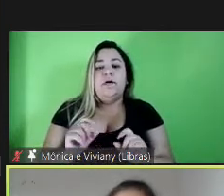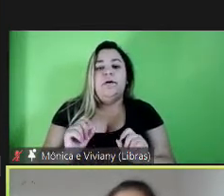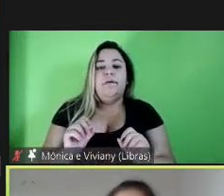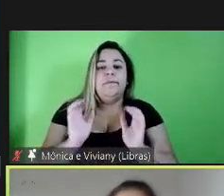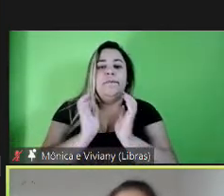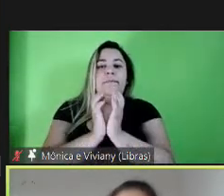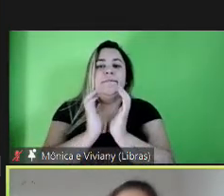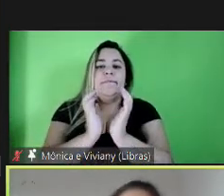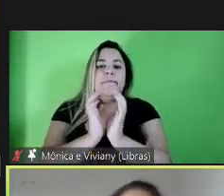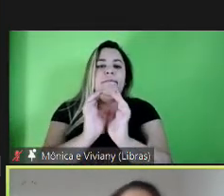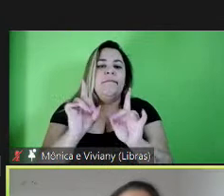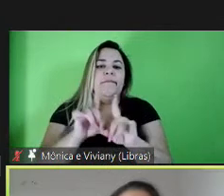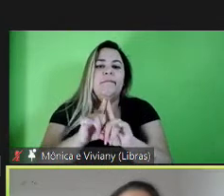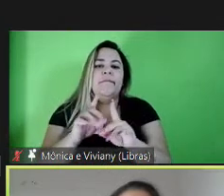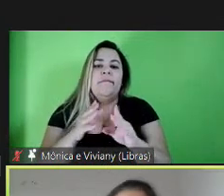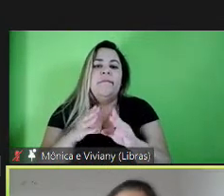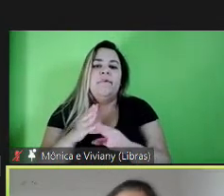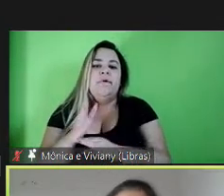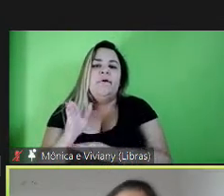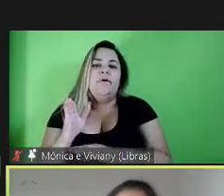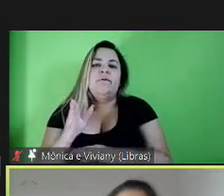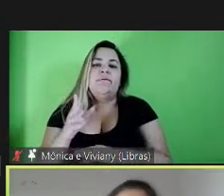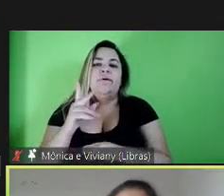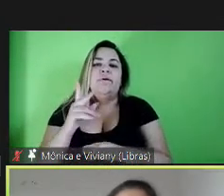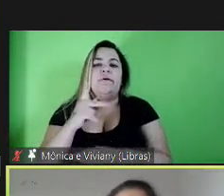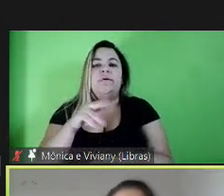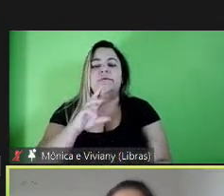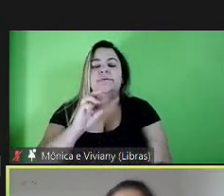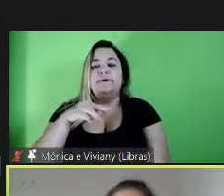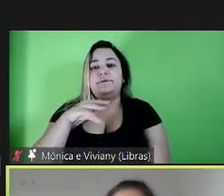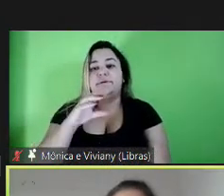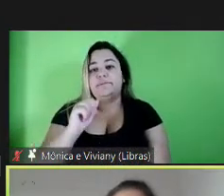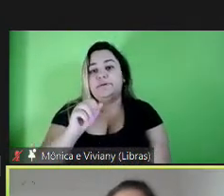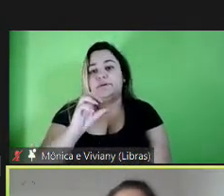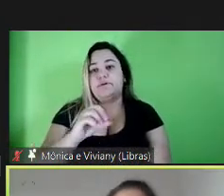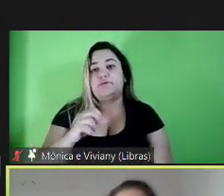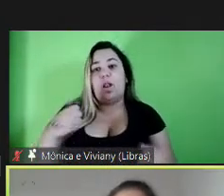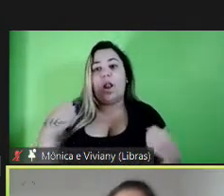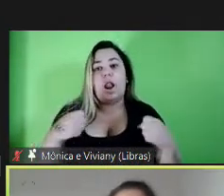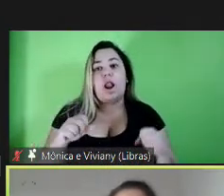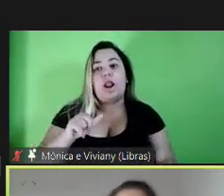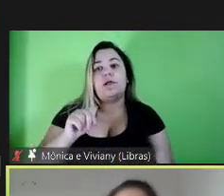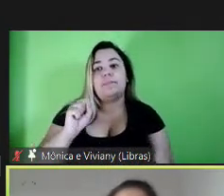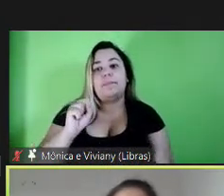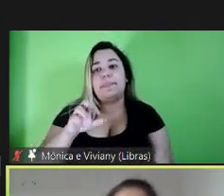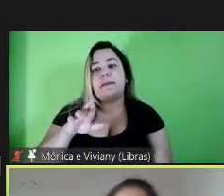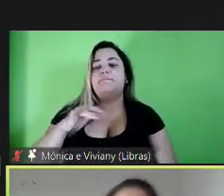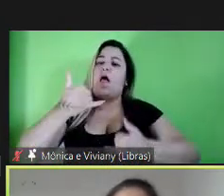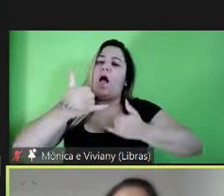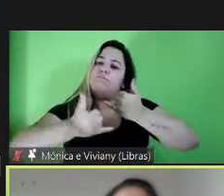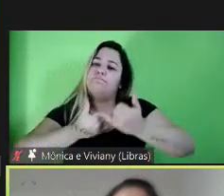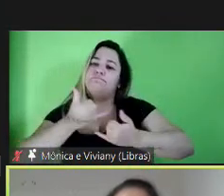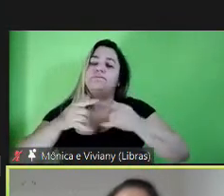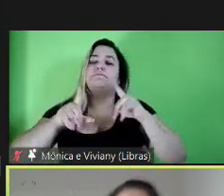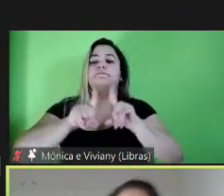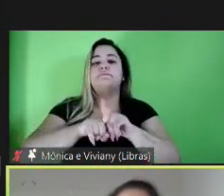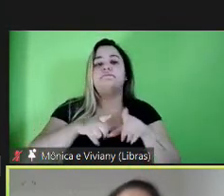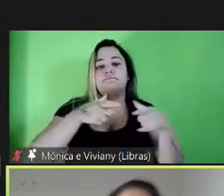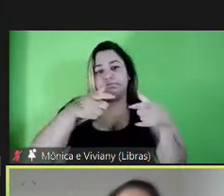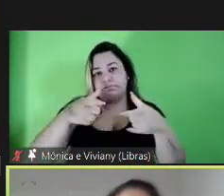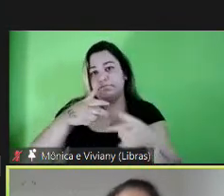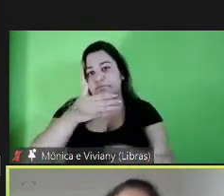vulnerable, equipment directed for the promotion of physical activity and leisure, so